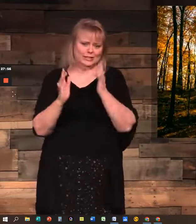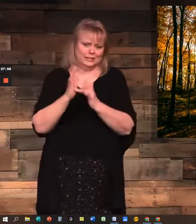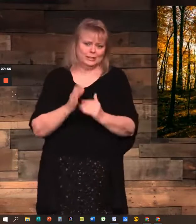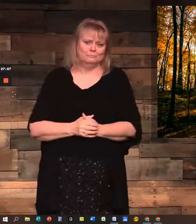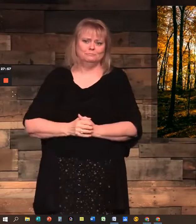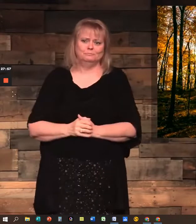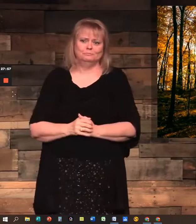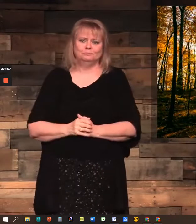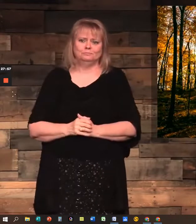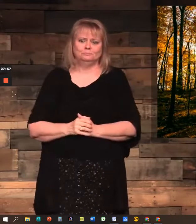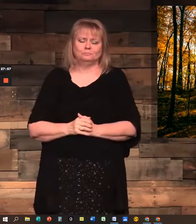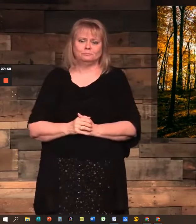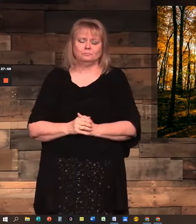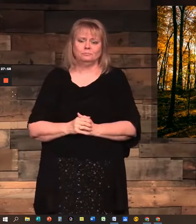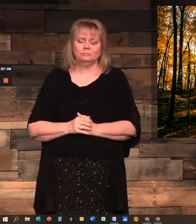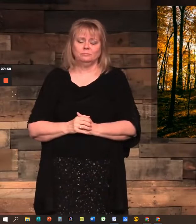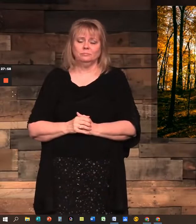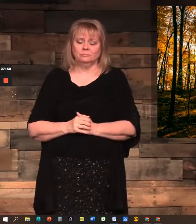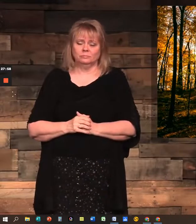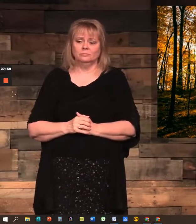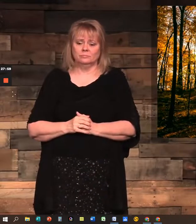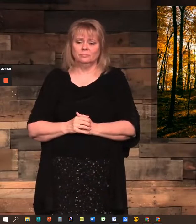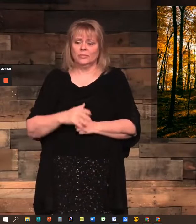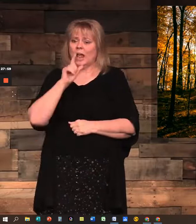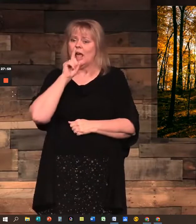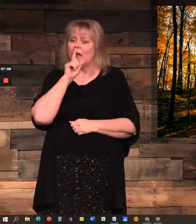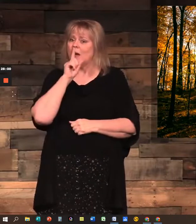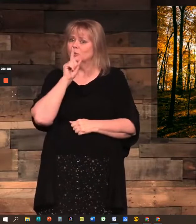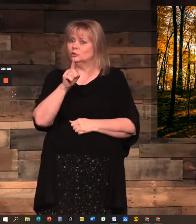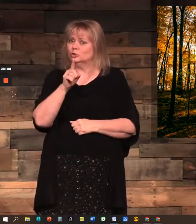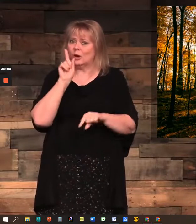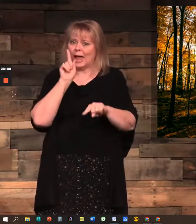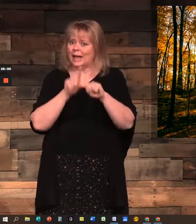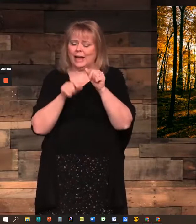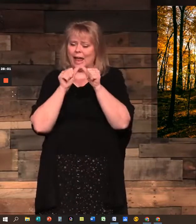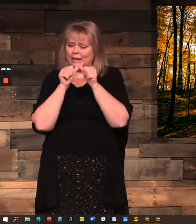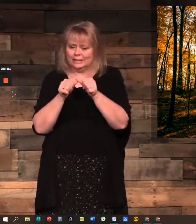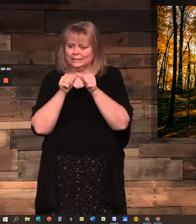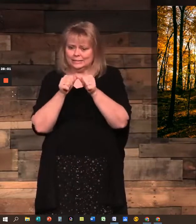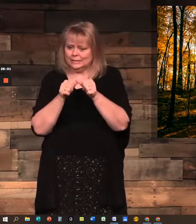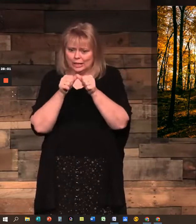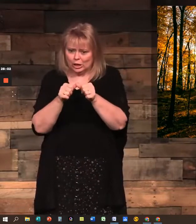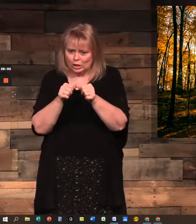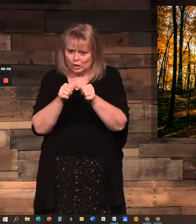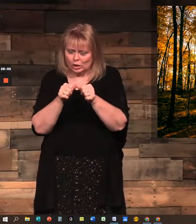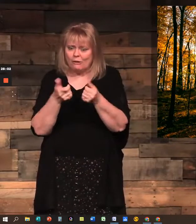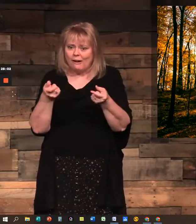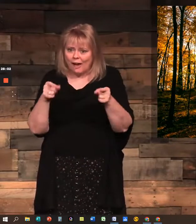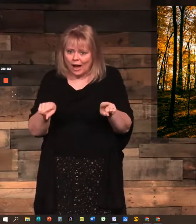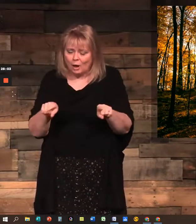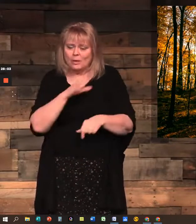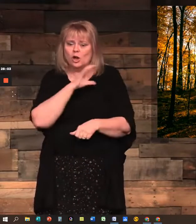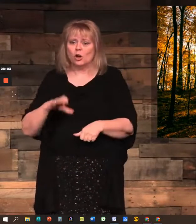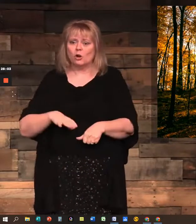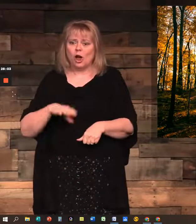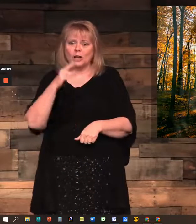And when I'm sure that I just can't do any more, Christ simply smiles and